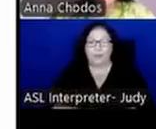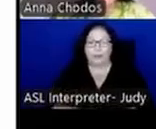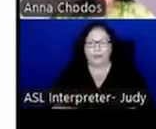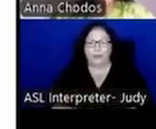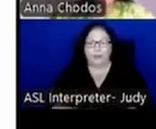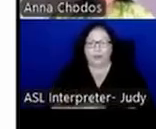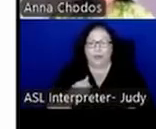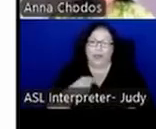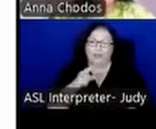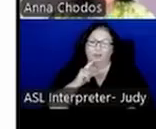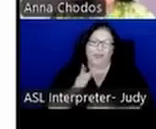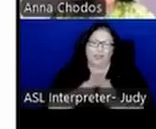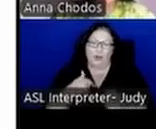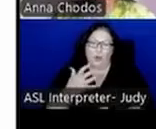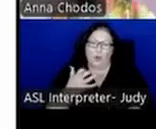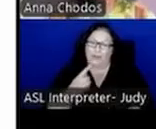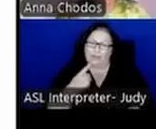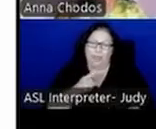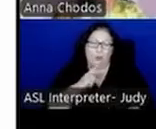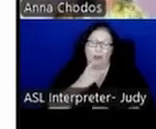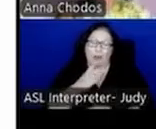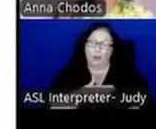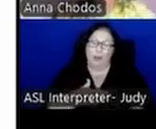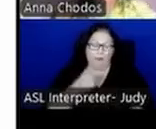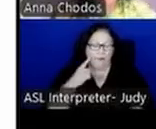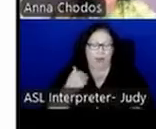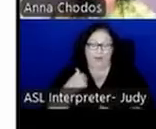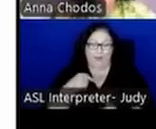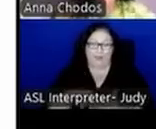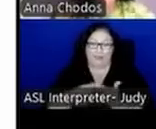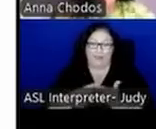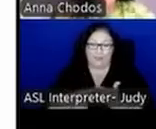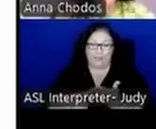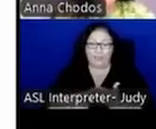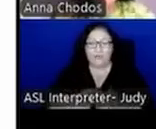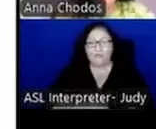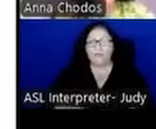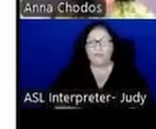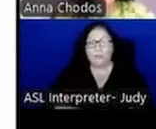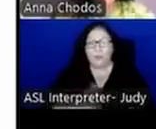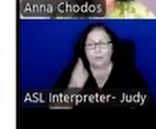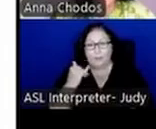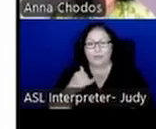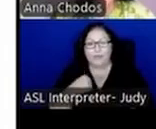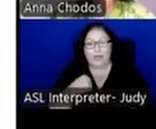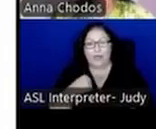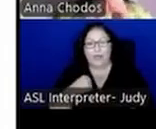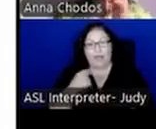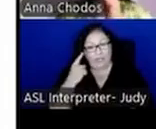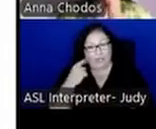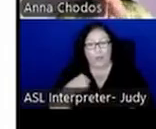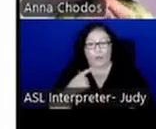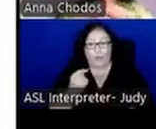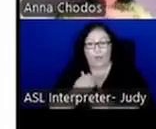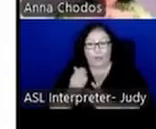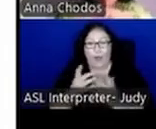this conversation and this discussion, because I think we've gotten through a lot of great stuff. And the only thing I can really add is, and